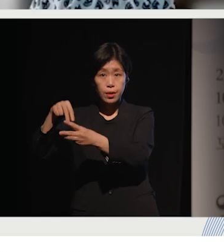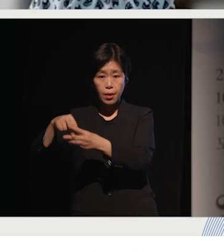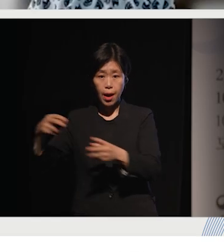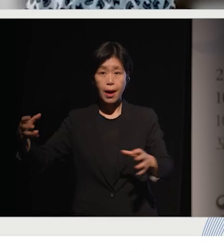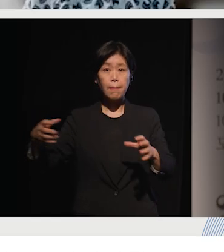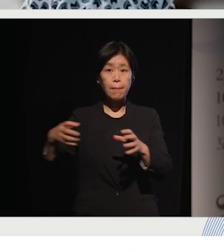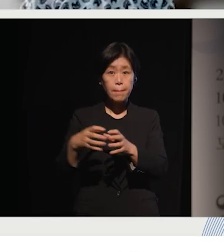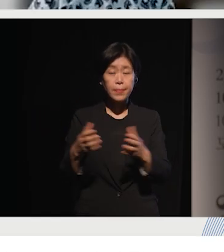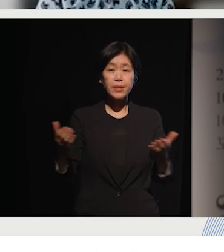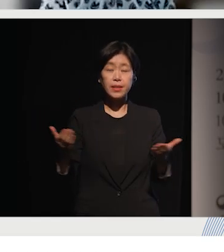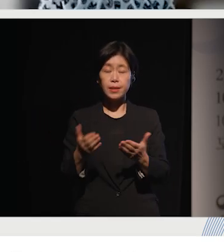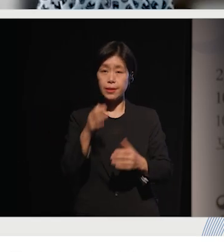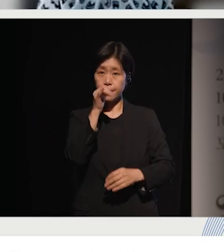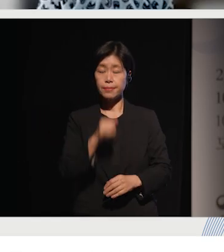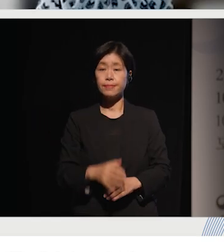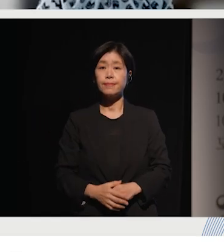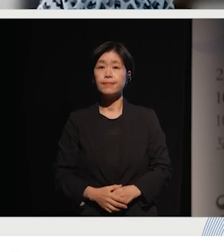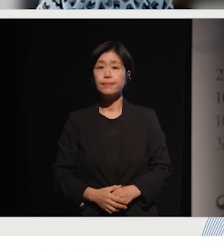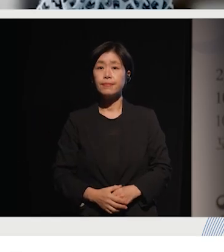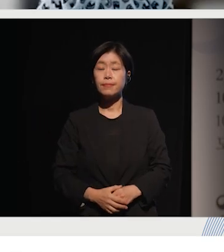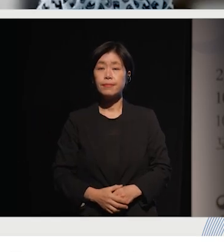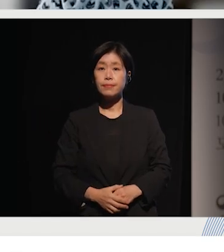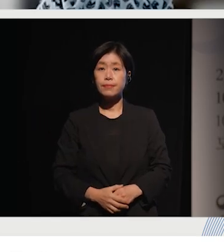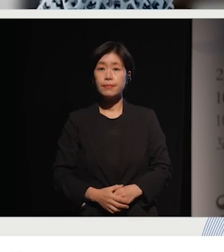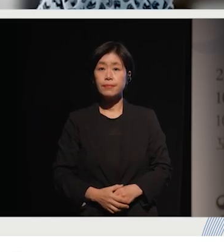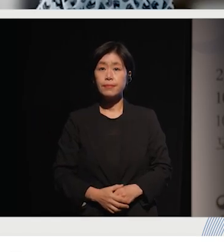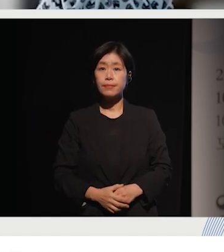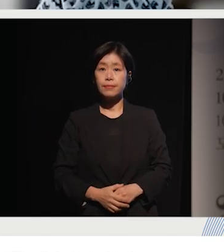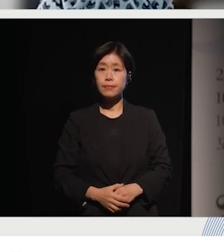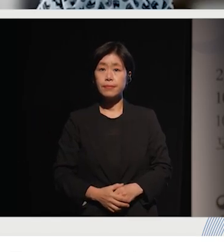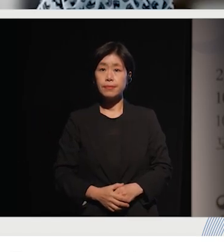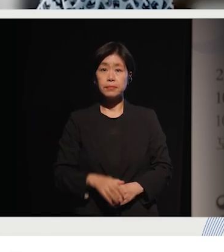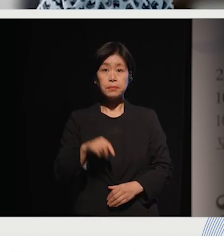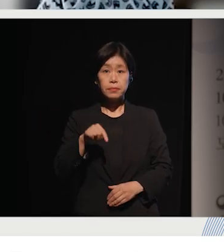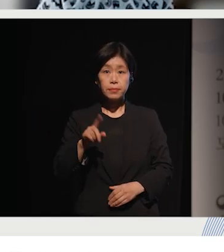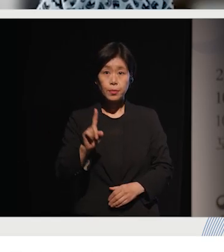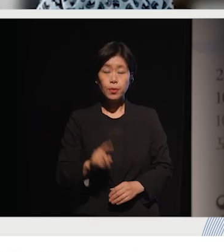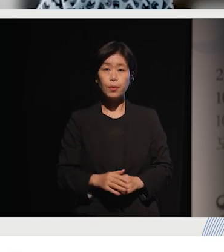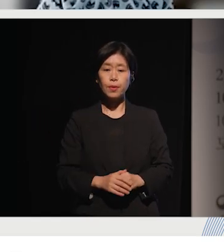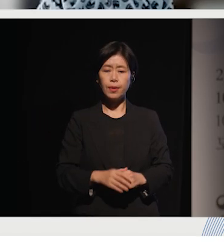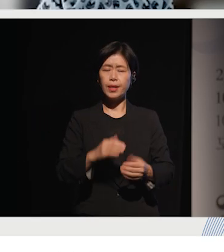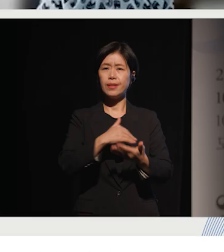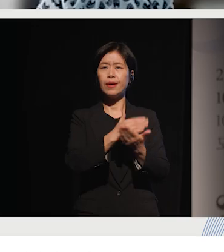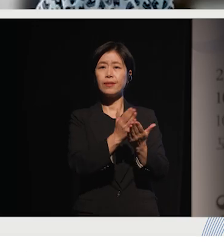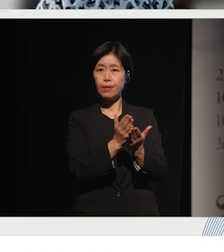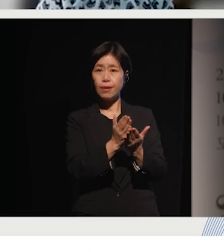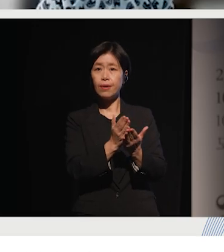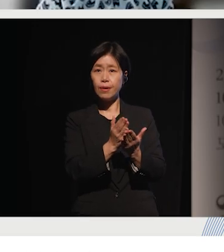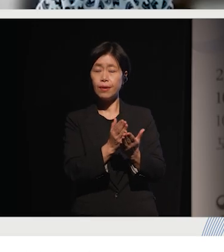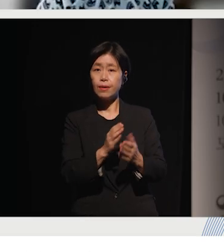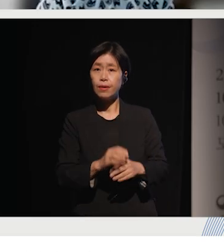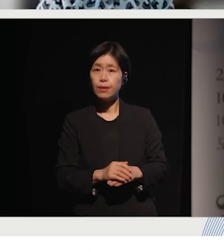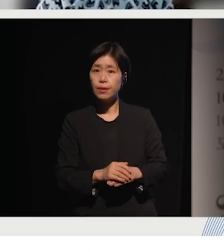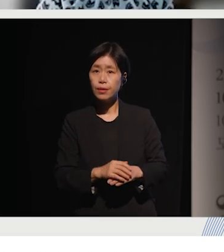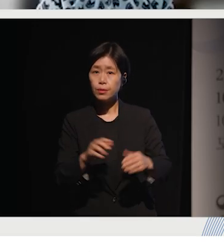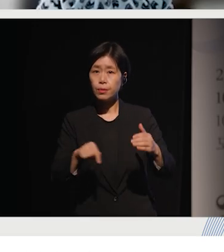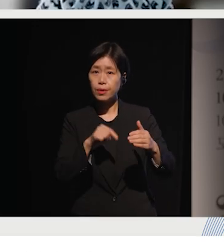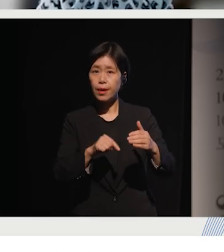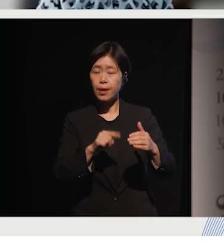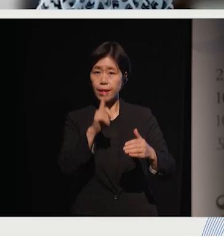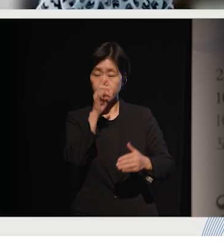within the Office of Diversity. We have 5 full-time staff in the Office of Diversity and 2